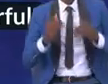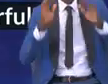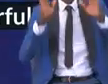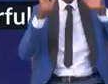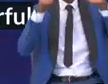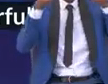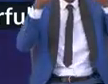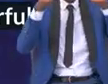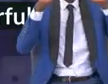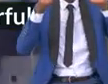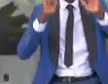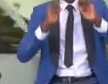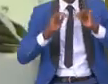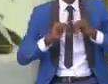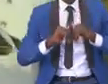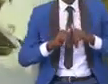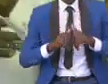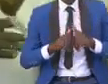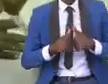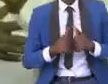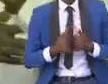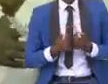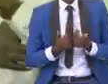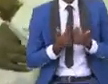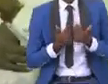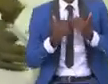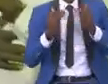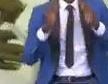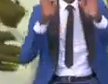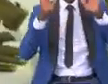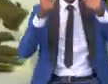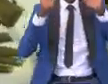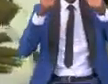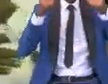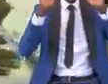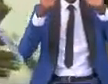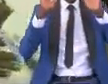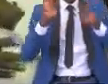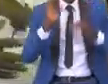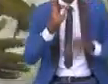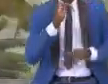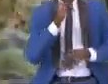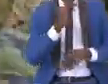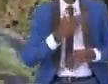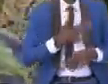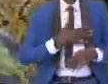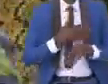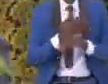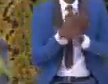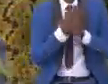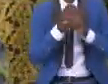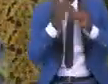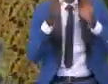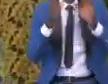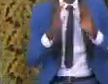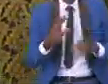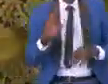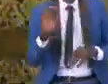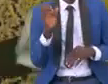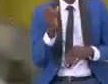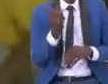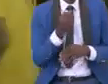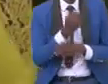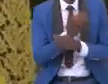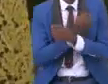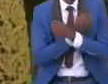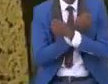how wonderful is my sweet Savior's love.